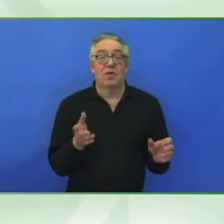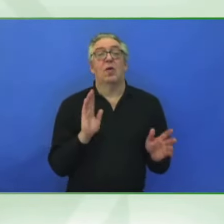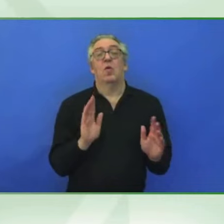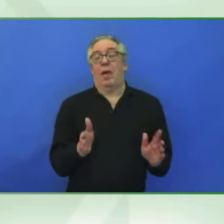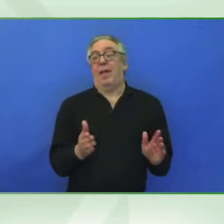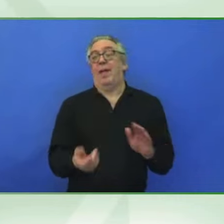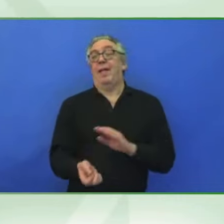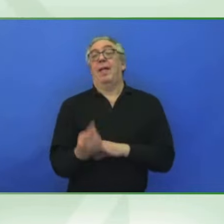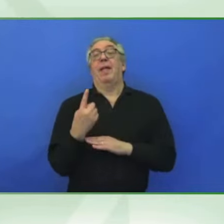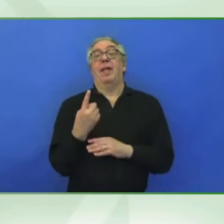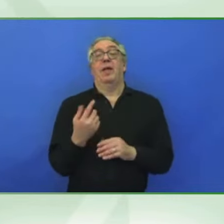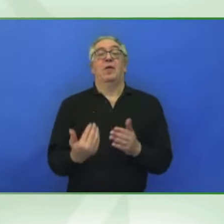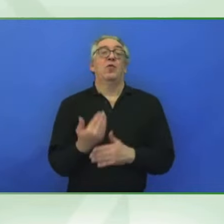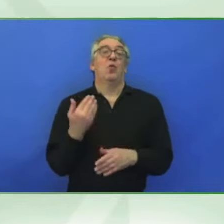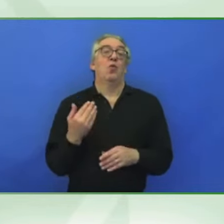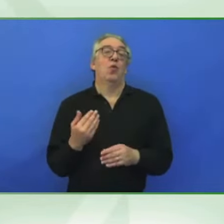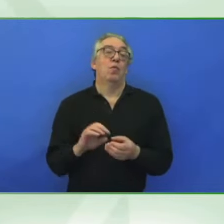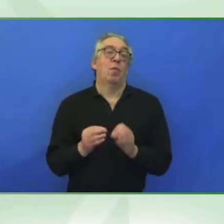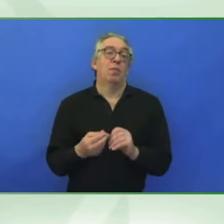So.